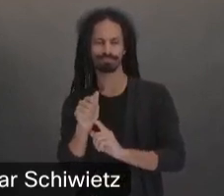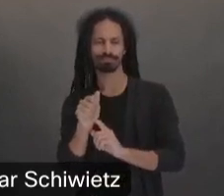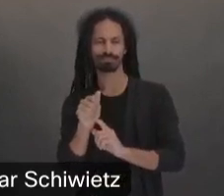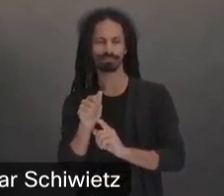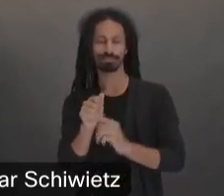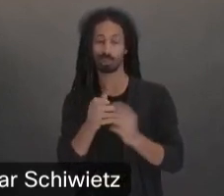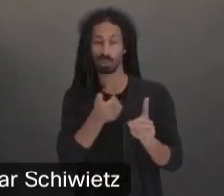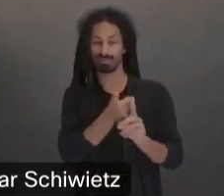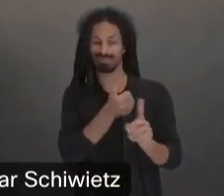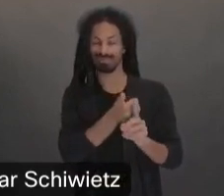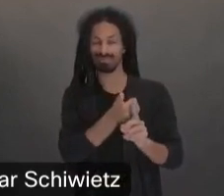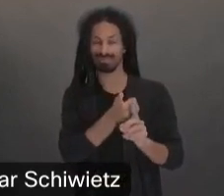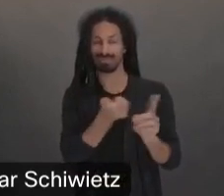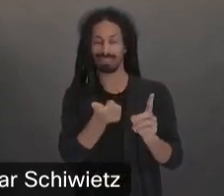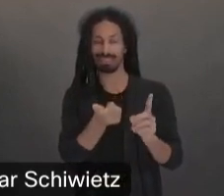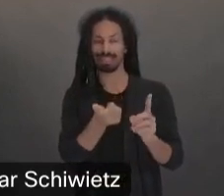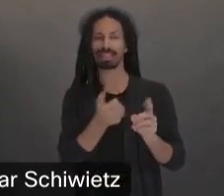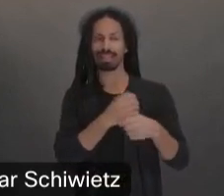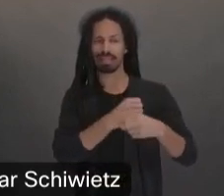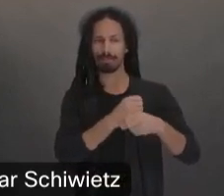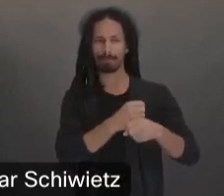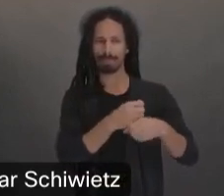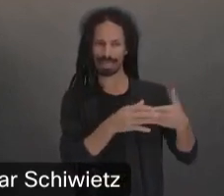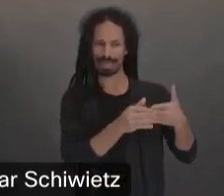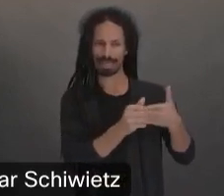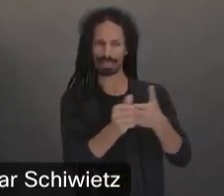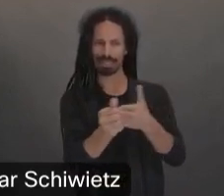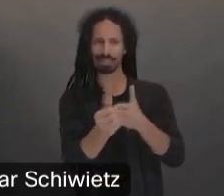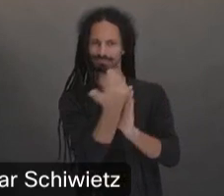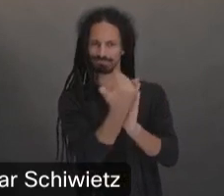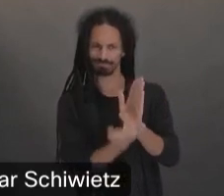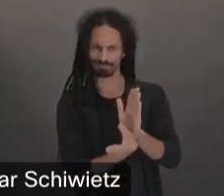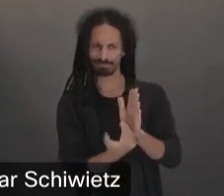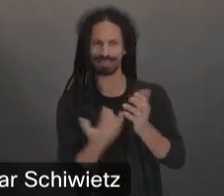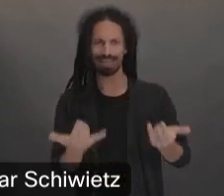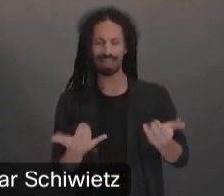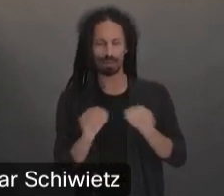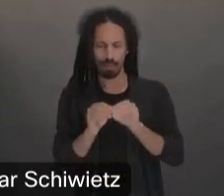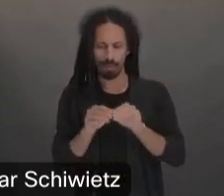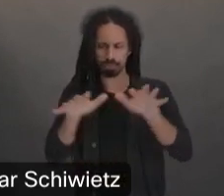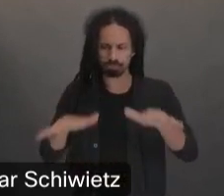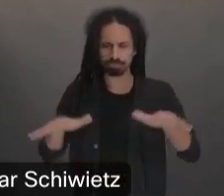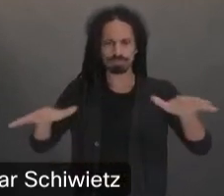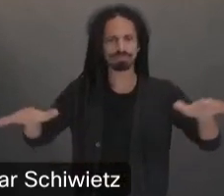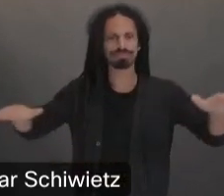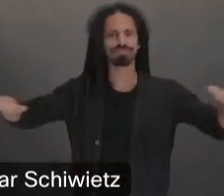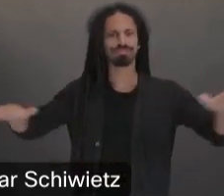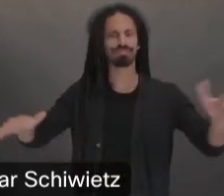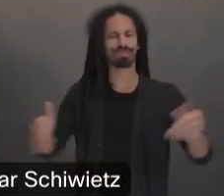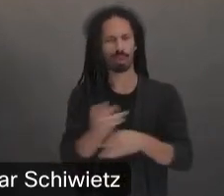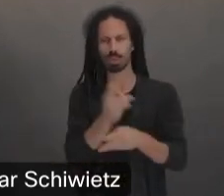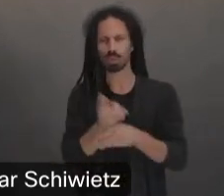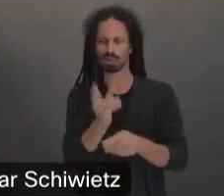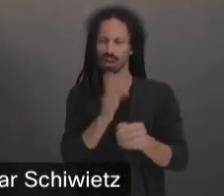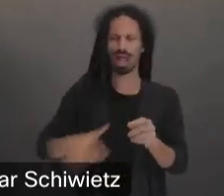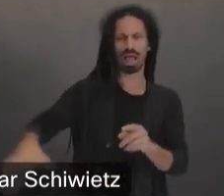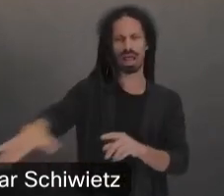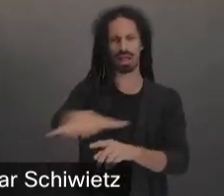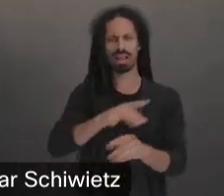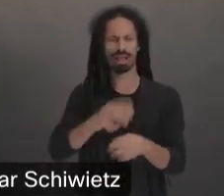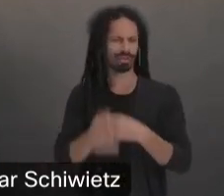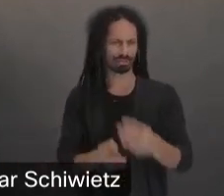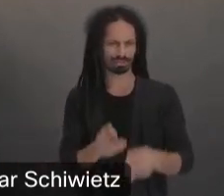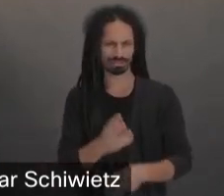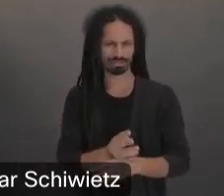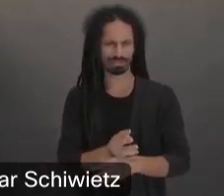created this guide, and now it has become so commonly used across the globe. And it is at its